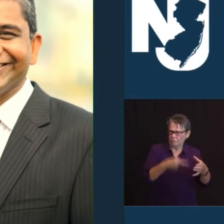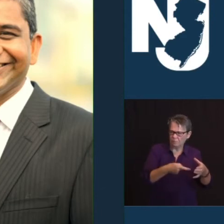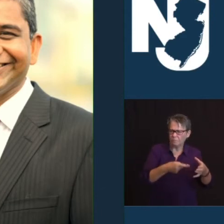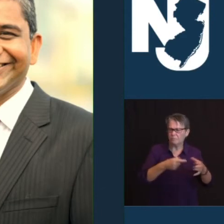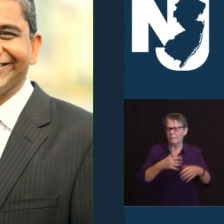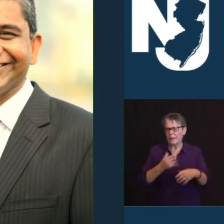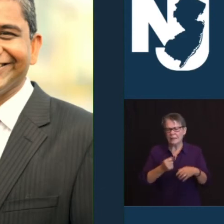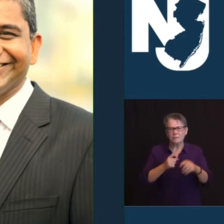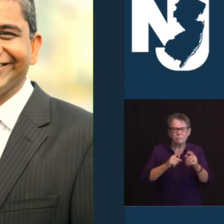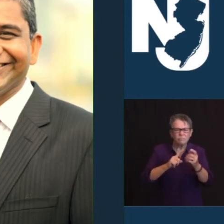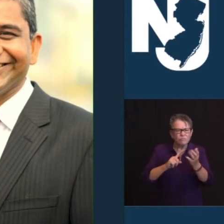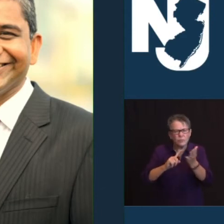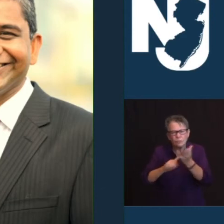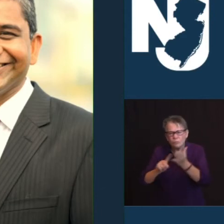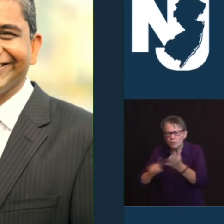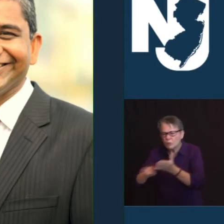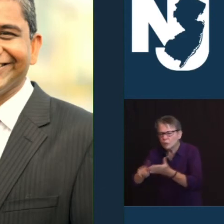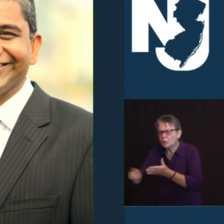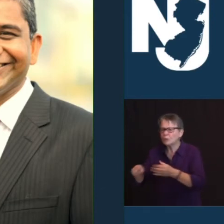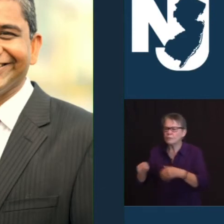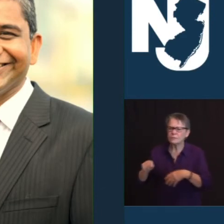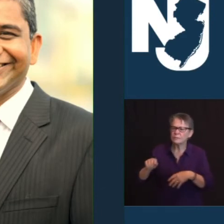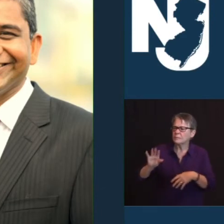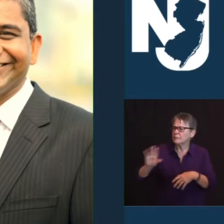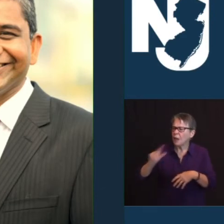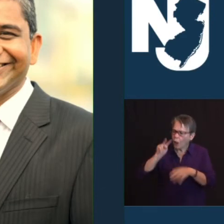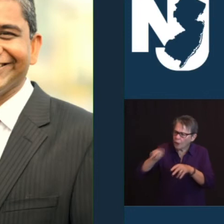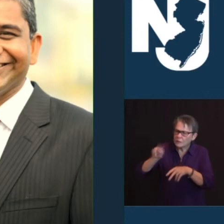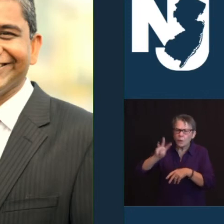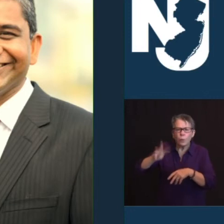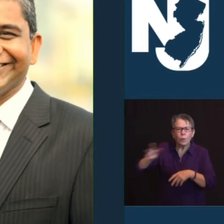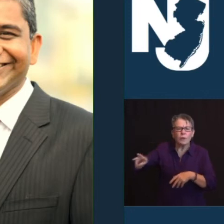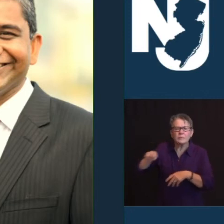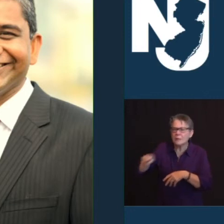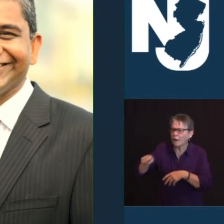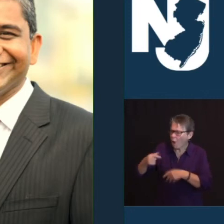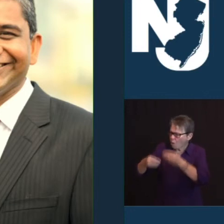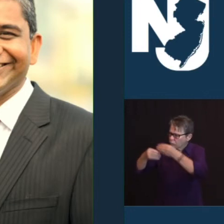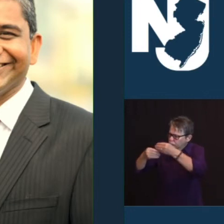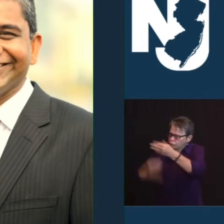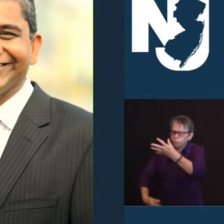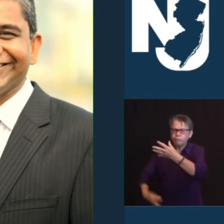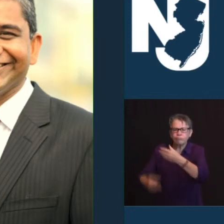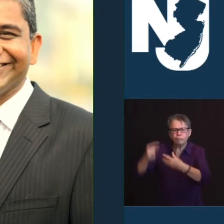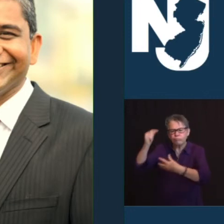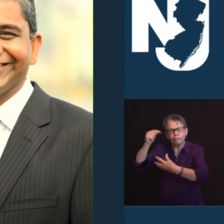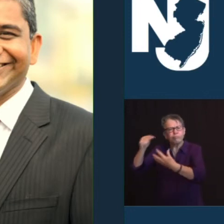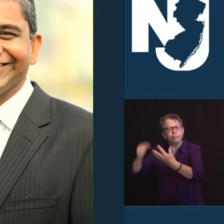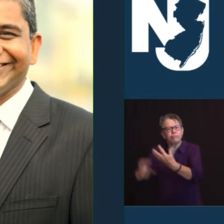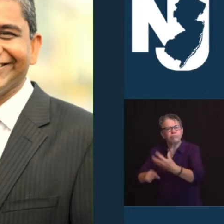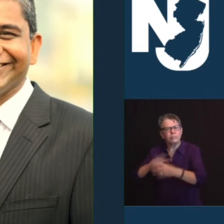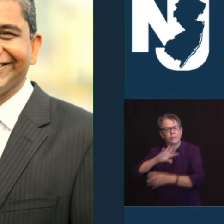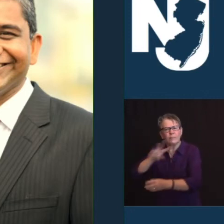lpgrx.us. He reminded me just as I was coming over here that of the 40-plus Legacy Pharmacy members, they have administered